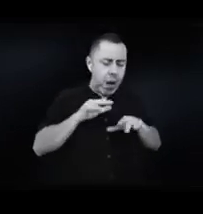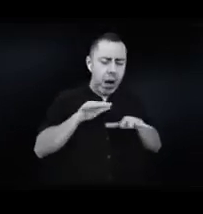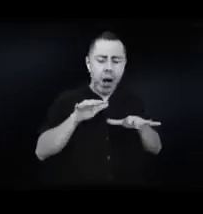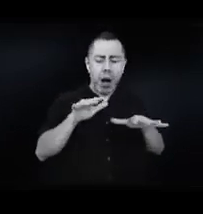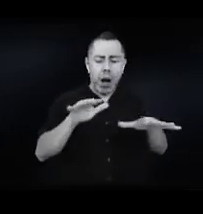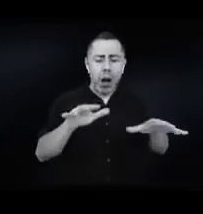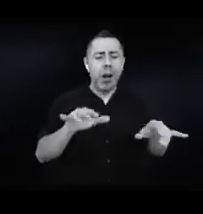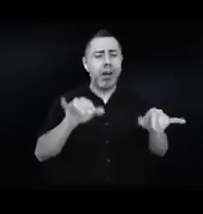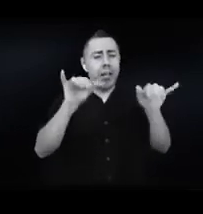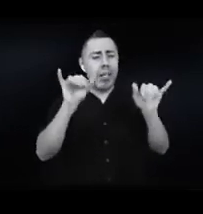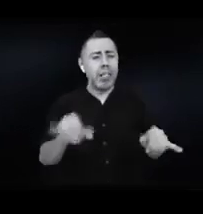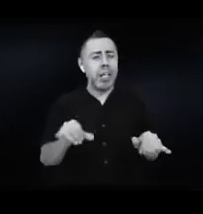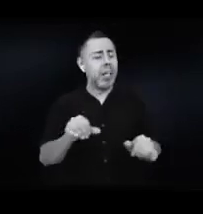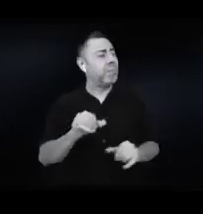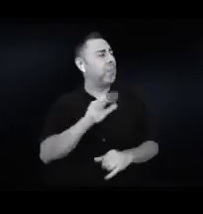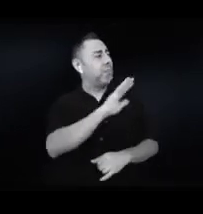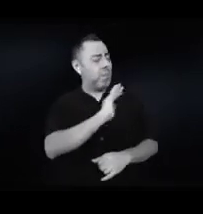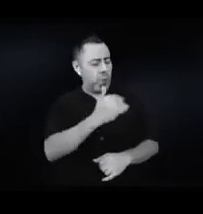In my heart,